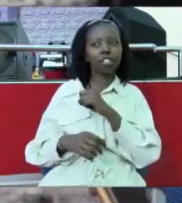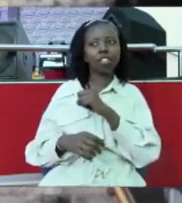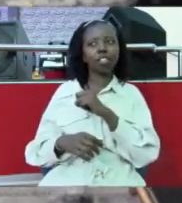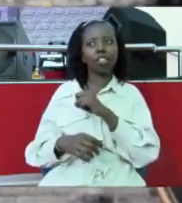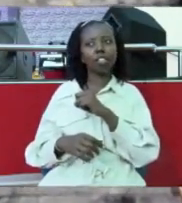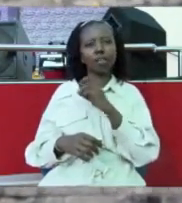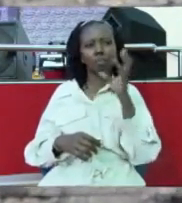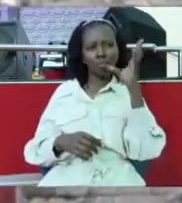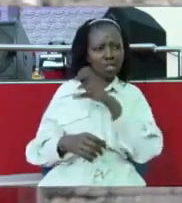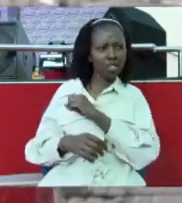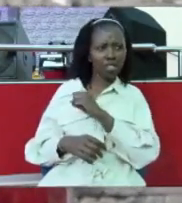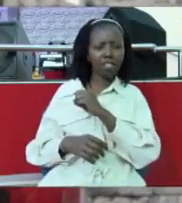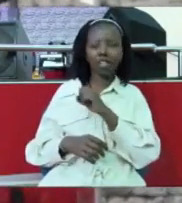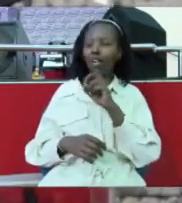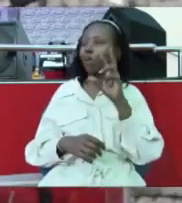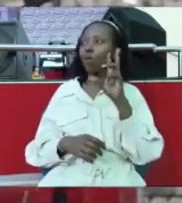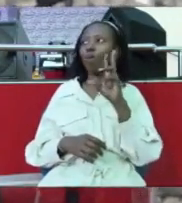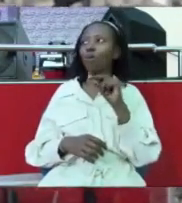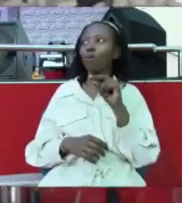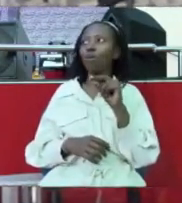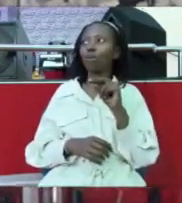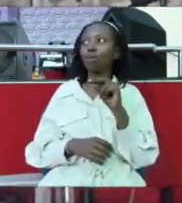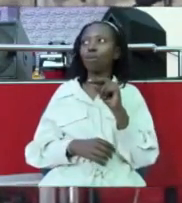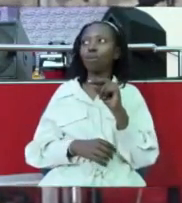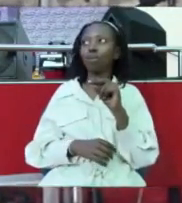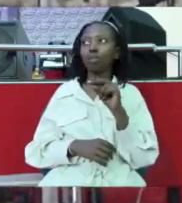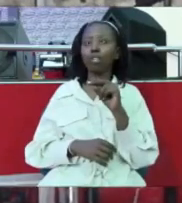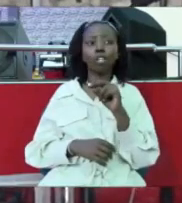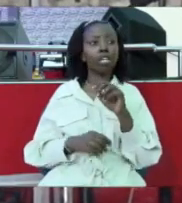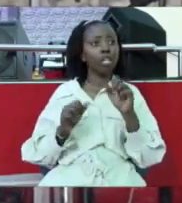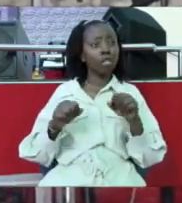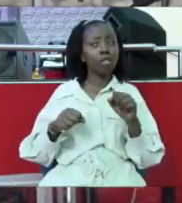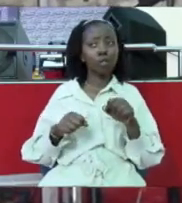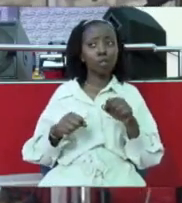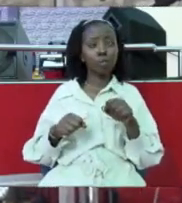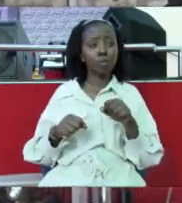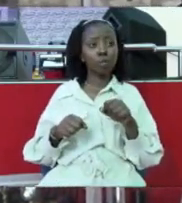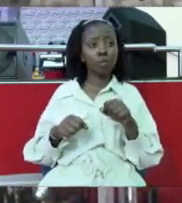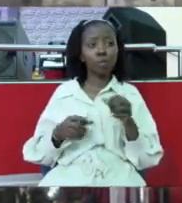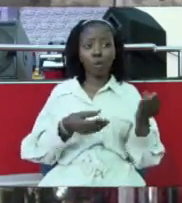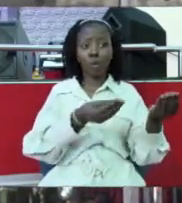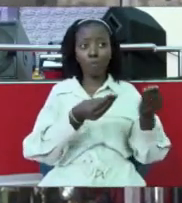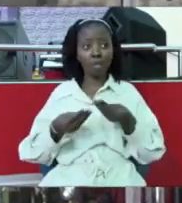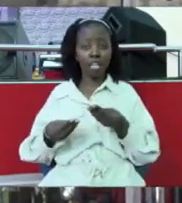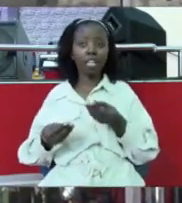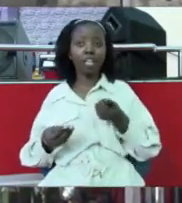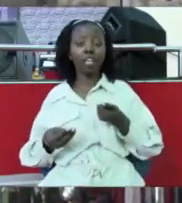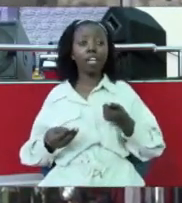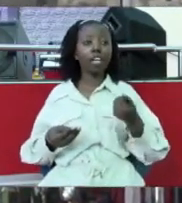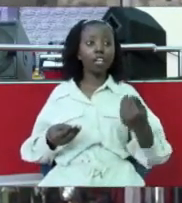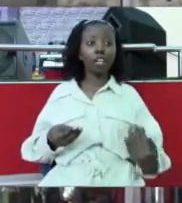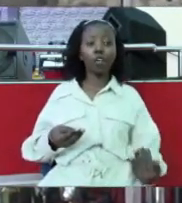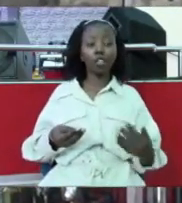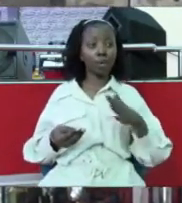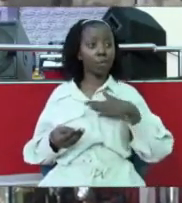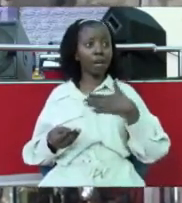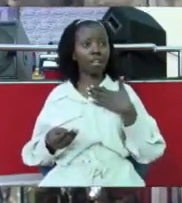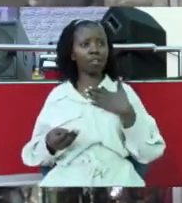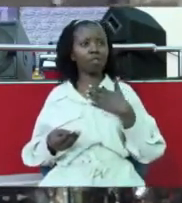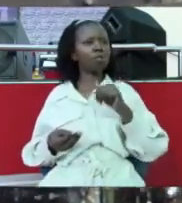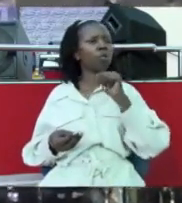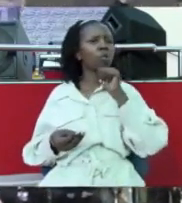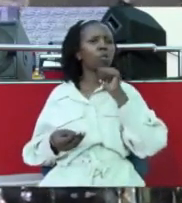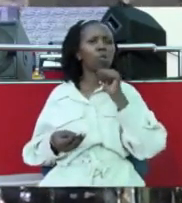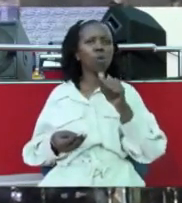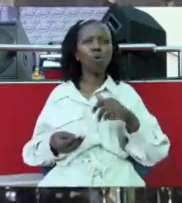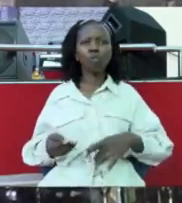mutamkosa? Will you not find the father? Si mtamletea tu upesi. Mtamleta tu kwangu. Just bring. I don't have to feel. Sio lazima nihisi.